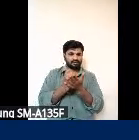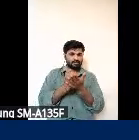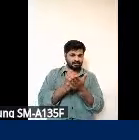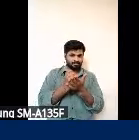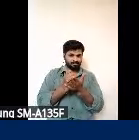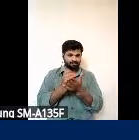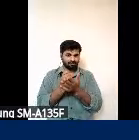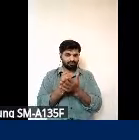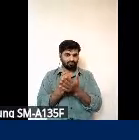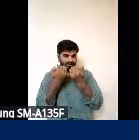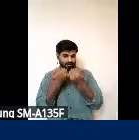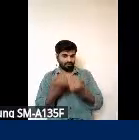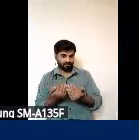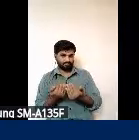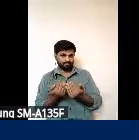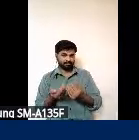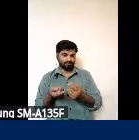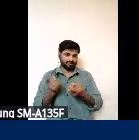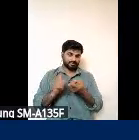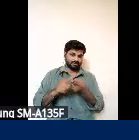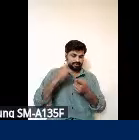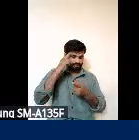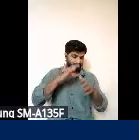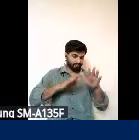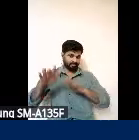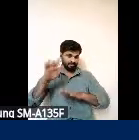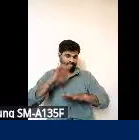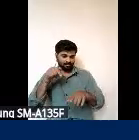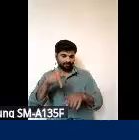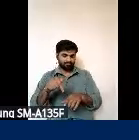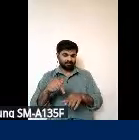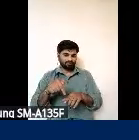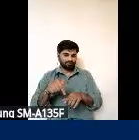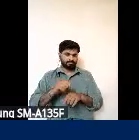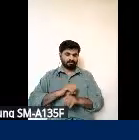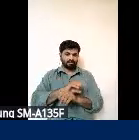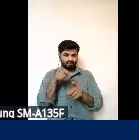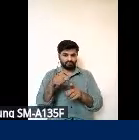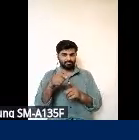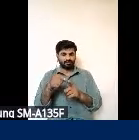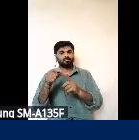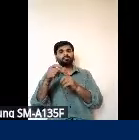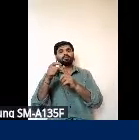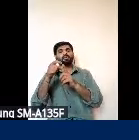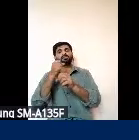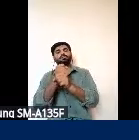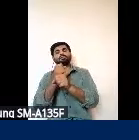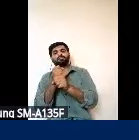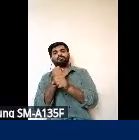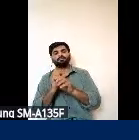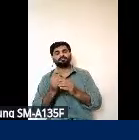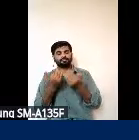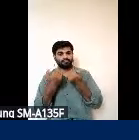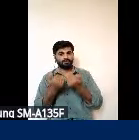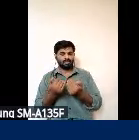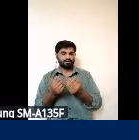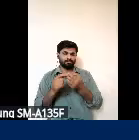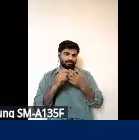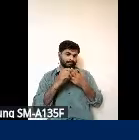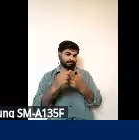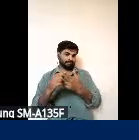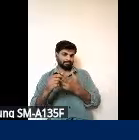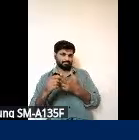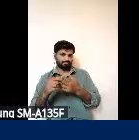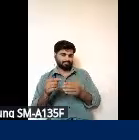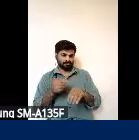now they're also going to do a pre-test exercise of census. Now, one thing is very unique in this pre-test, which hasn't